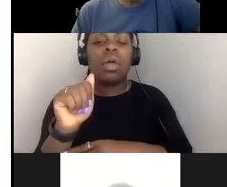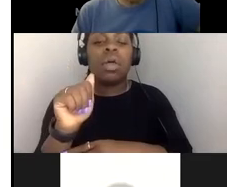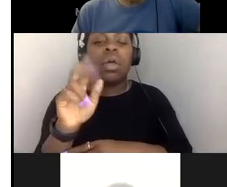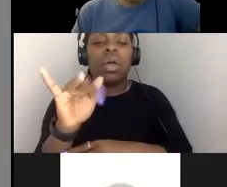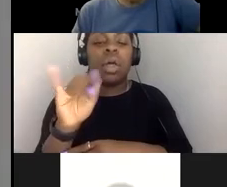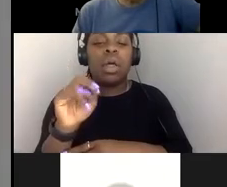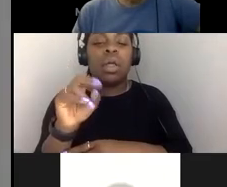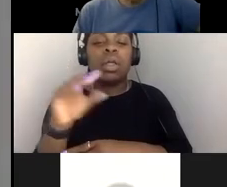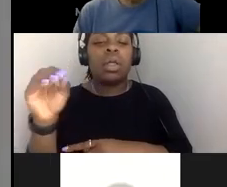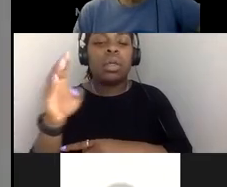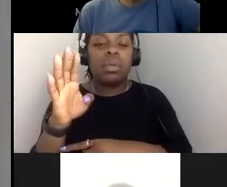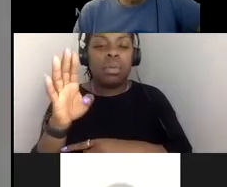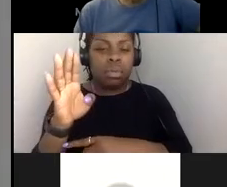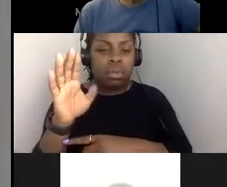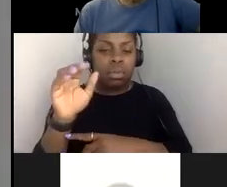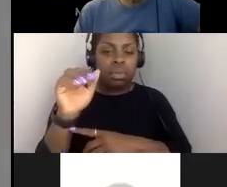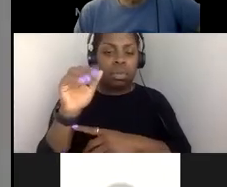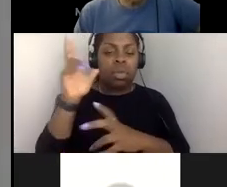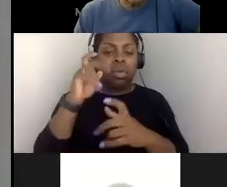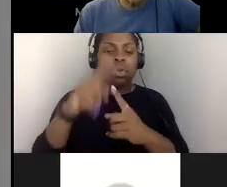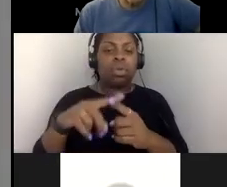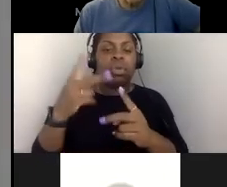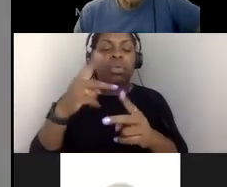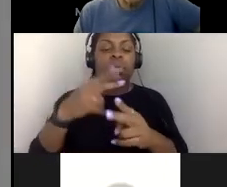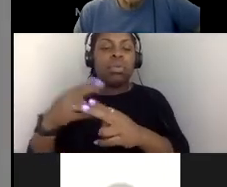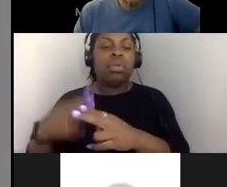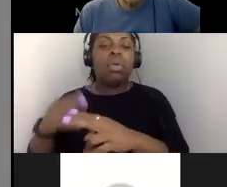being on an electronic monitor pretrial in Missouri.